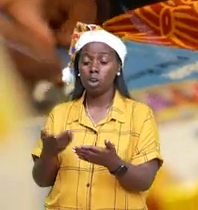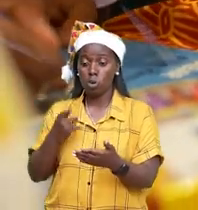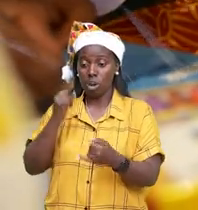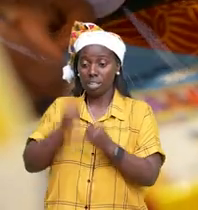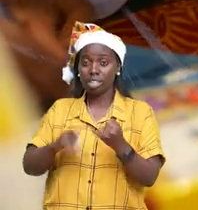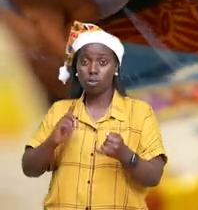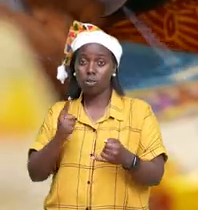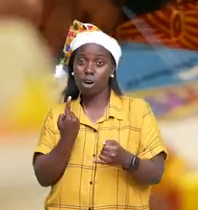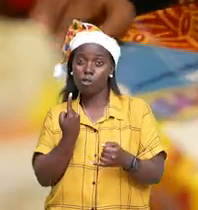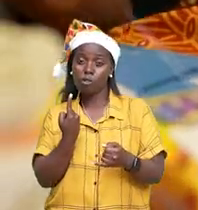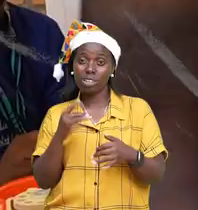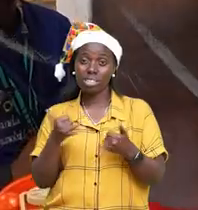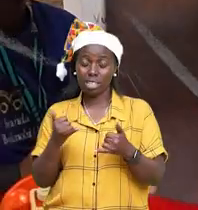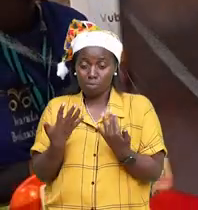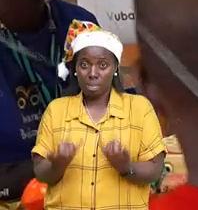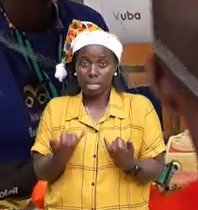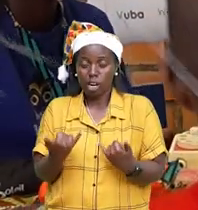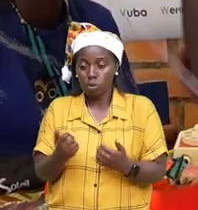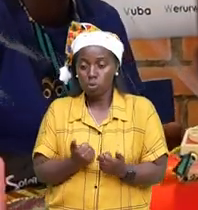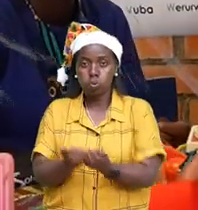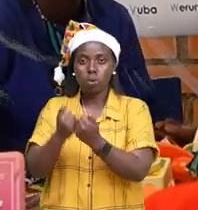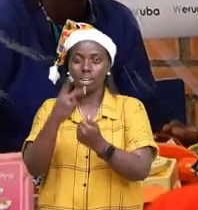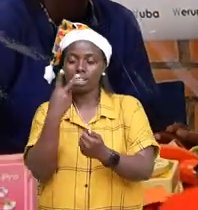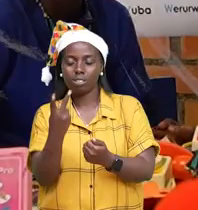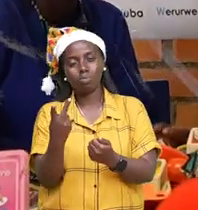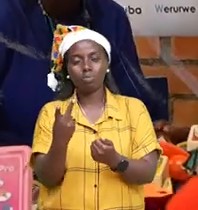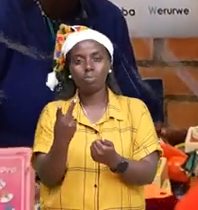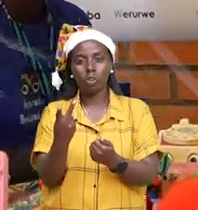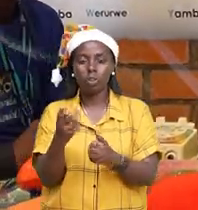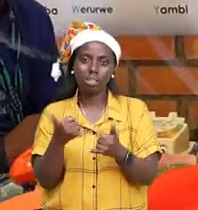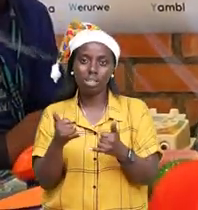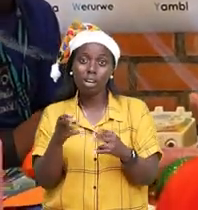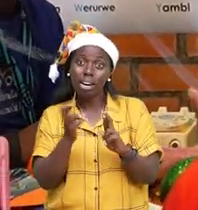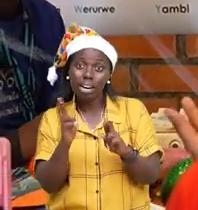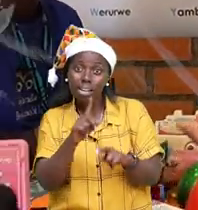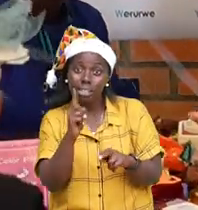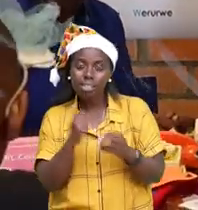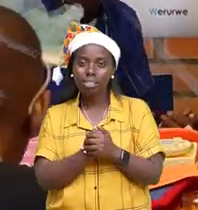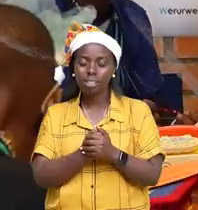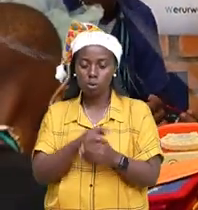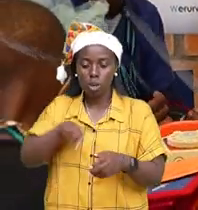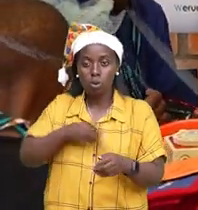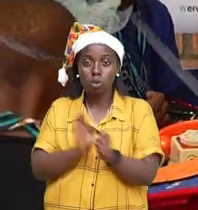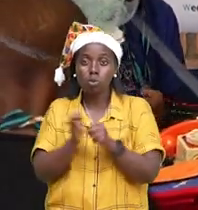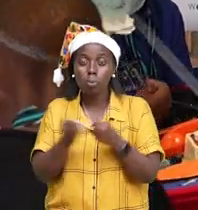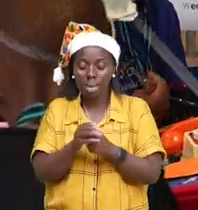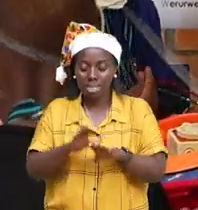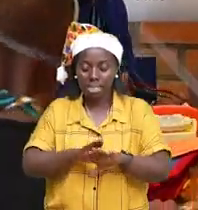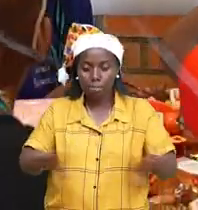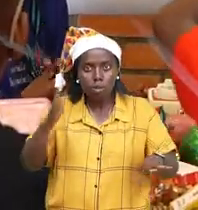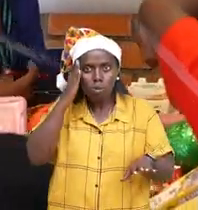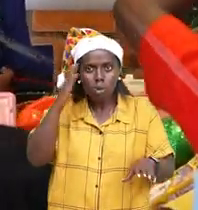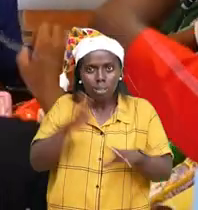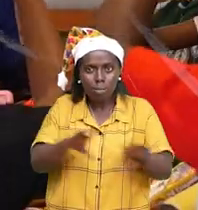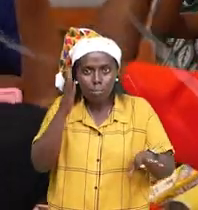We are done with our first game. Now let's move to our second game, right? Yes. Are you ready? Yes. We are going to make tablets.